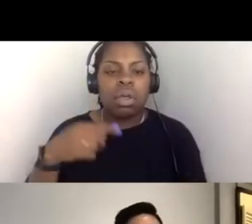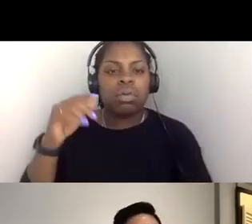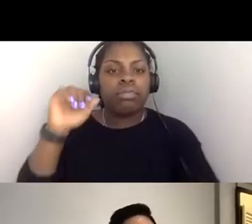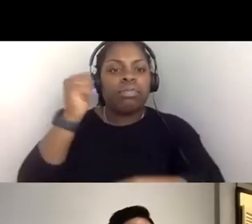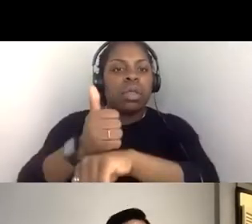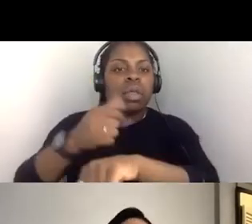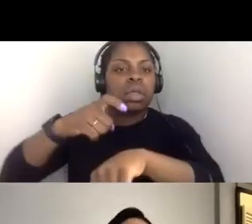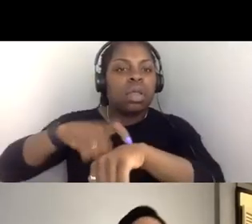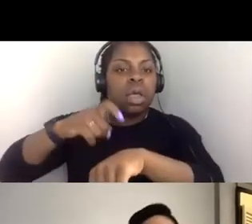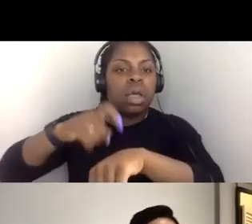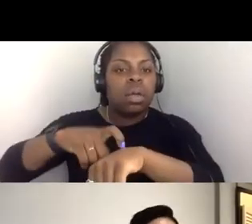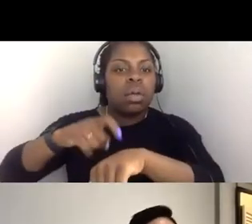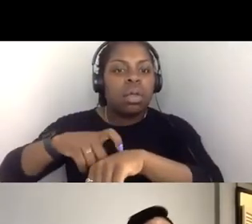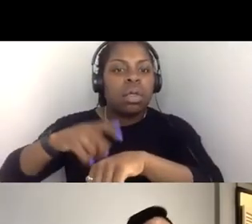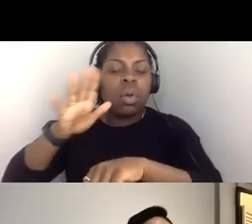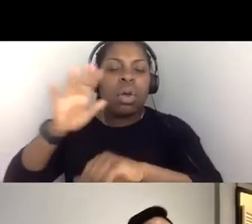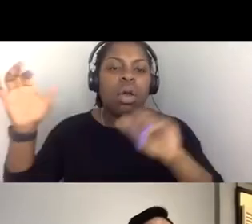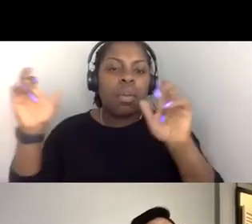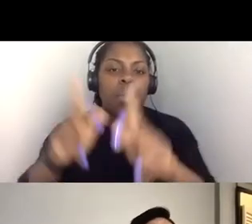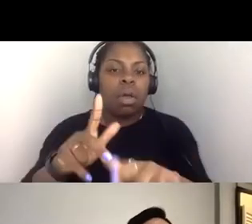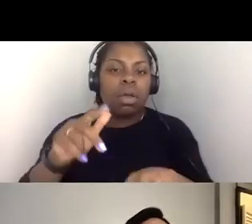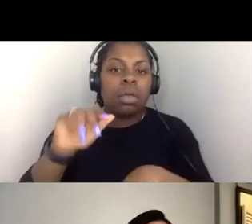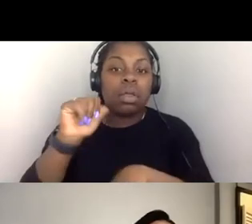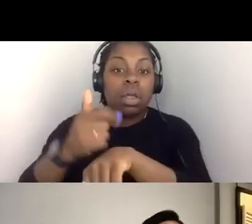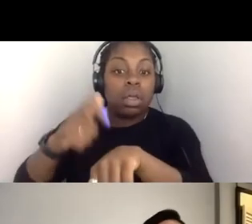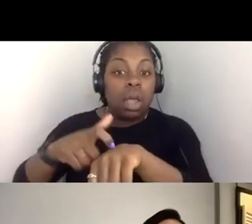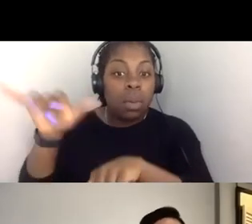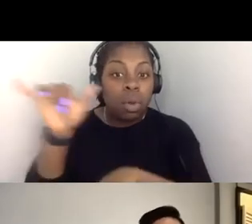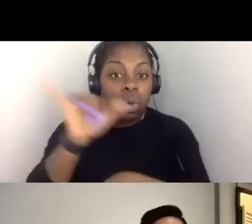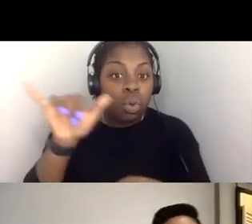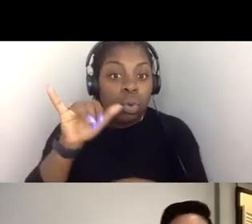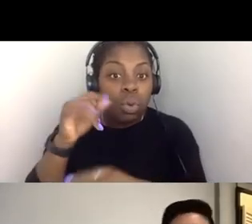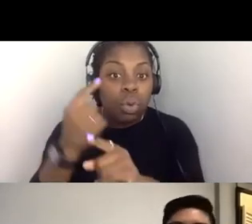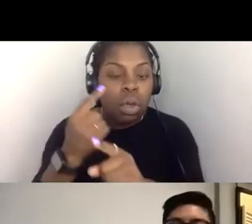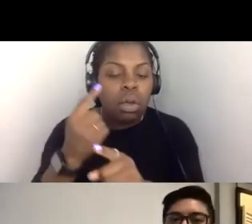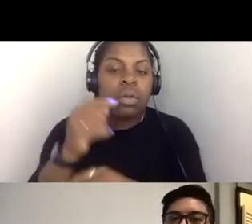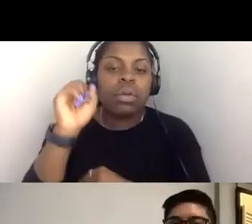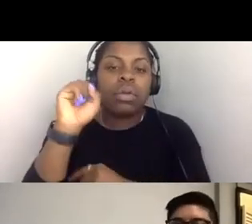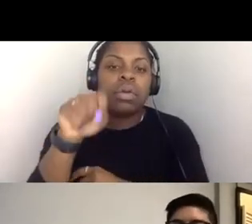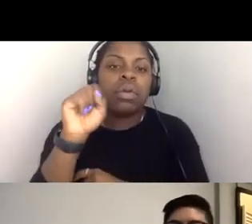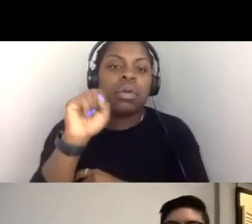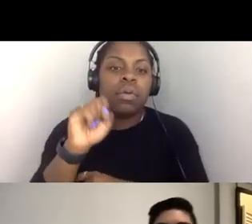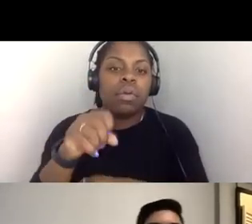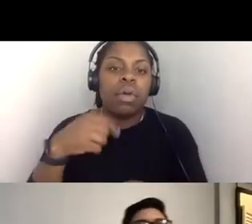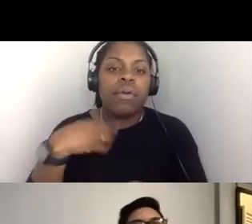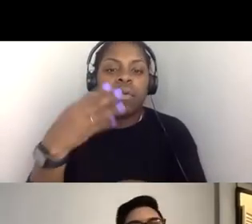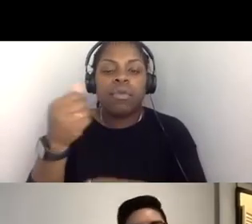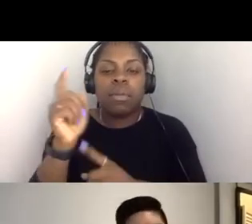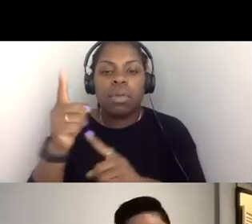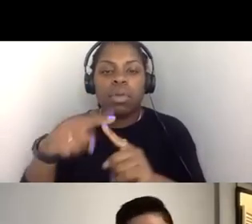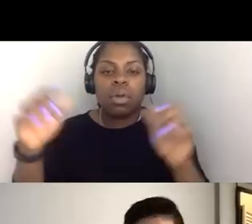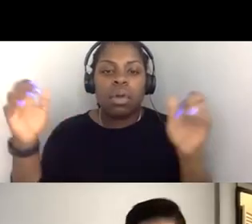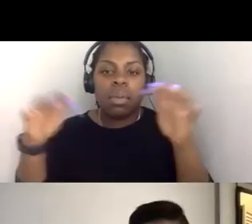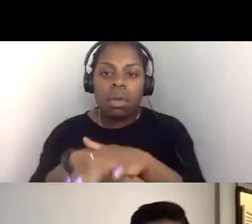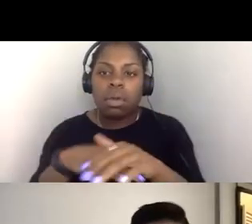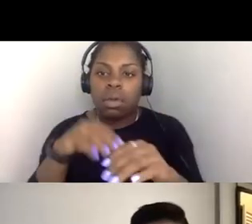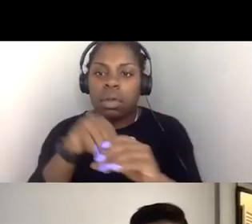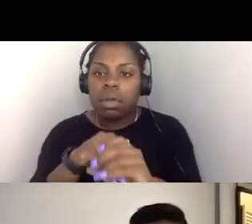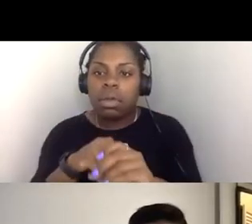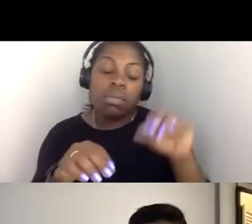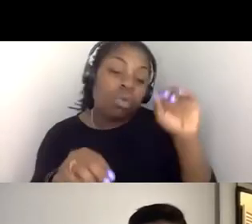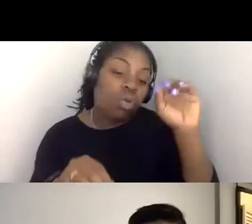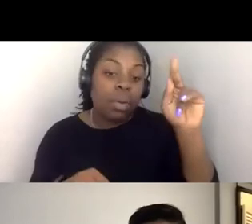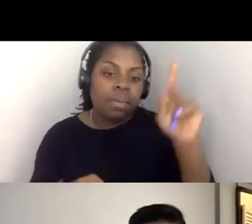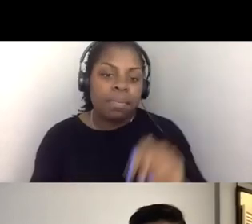so they'll come back after. Oh, you set the timer at 6? Yeah, and then they'll have a minute to come back, yeah. Okay.